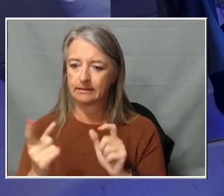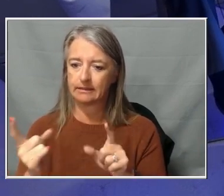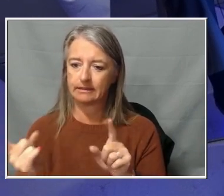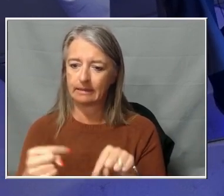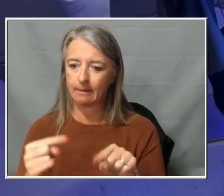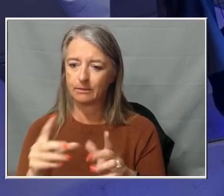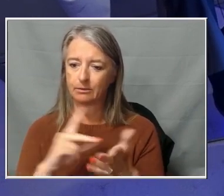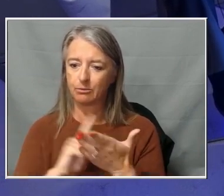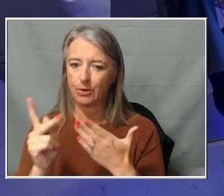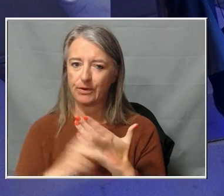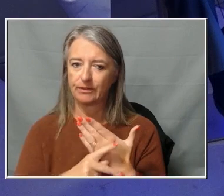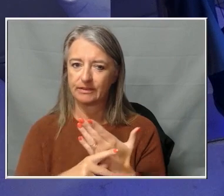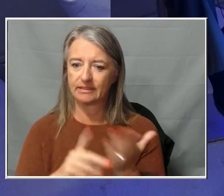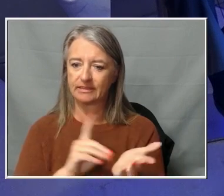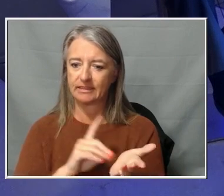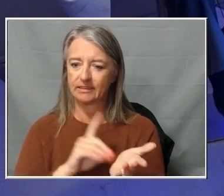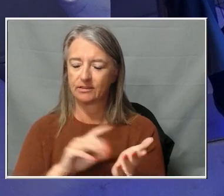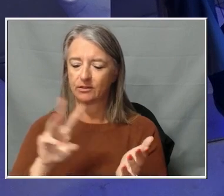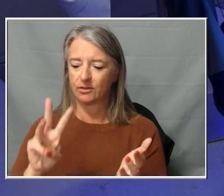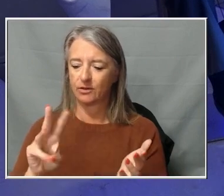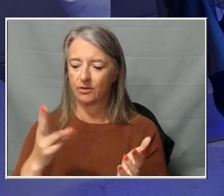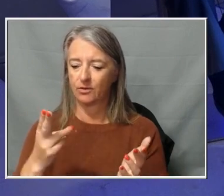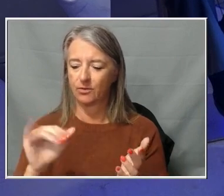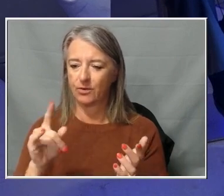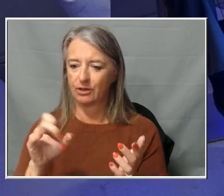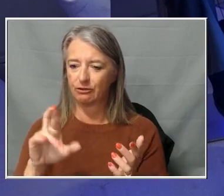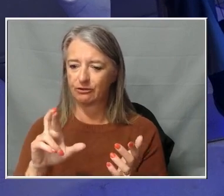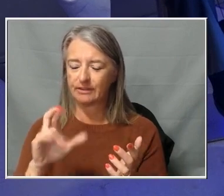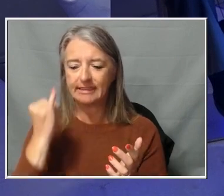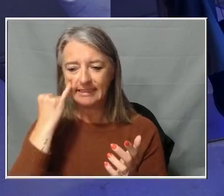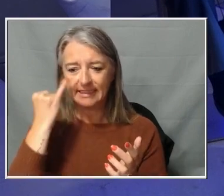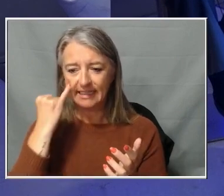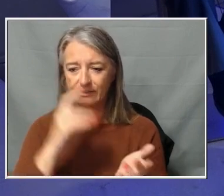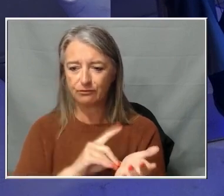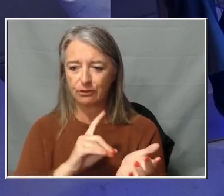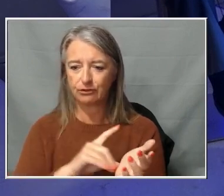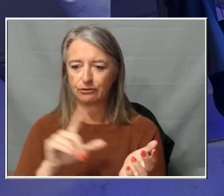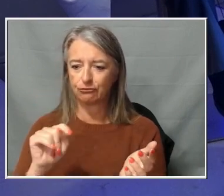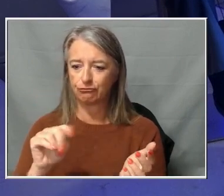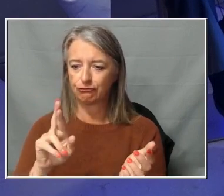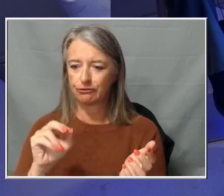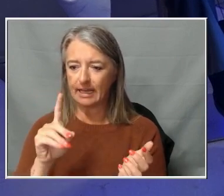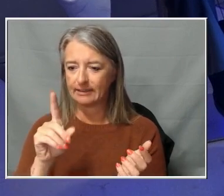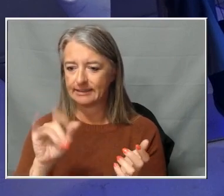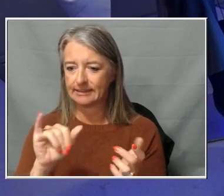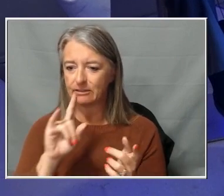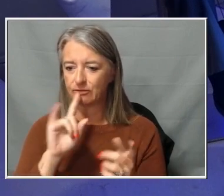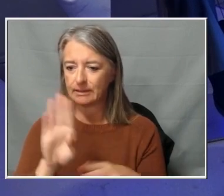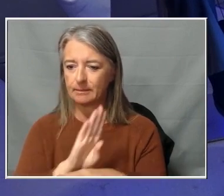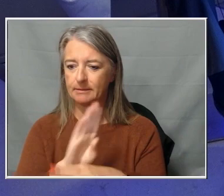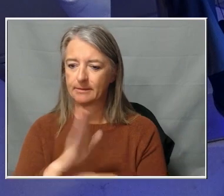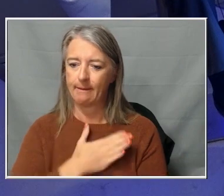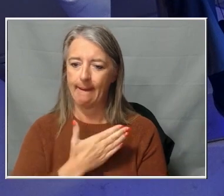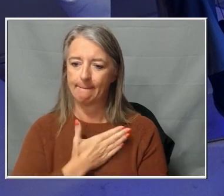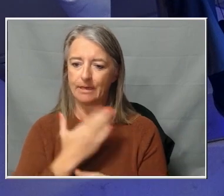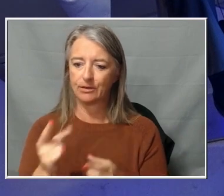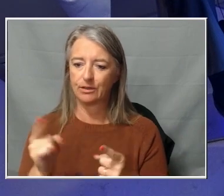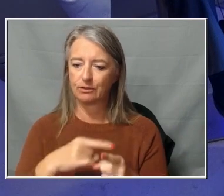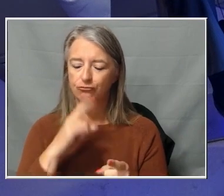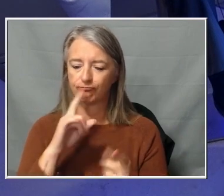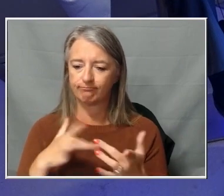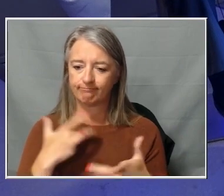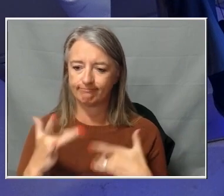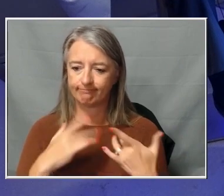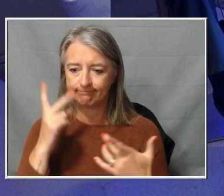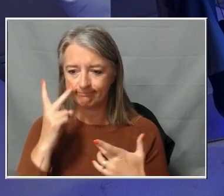Dr. Whitaker, you got to be my backup. If Dr. Twardowski is super busy, then you got to be here. But so I was so happy you could come on, and I know you were really excited to see